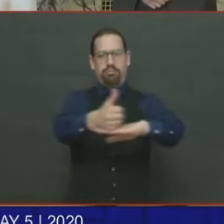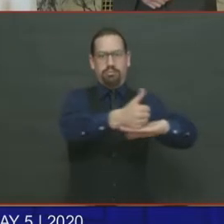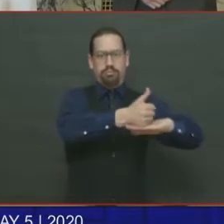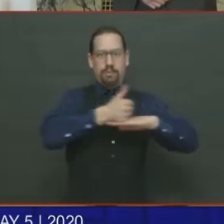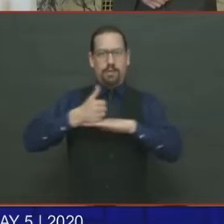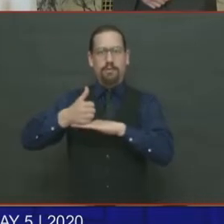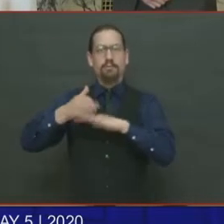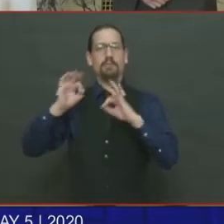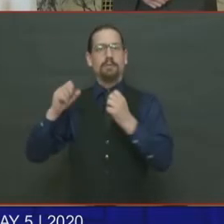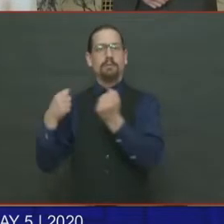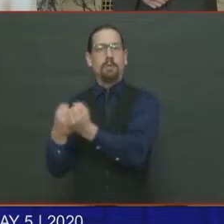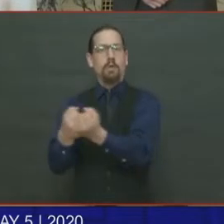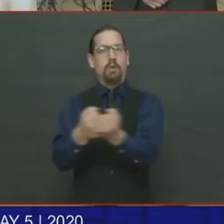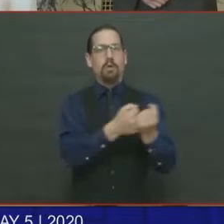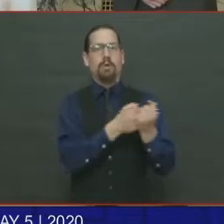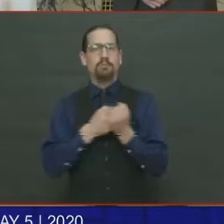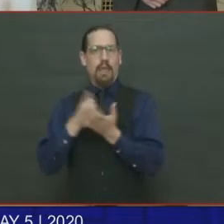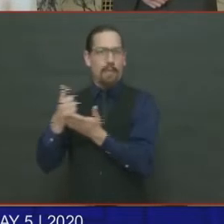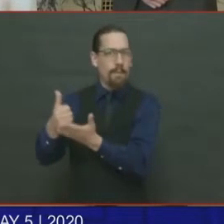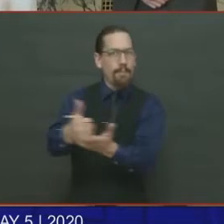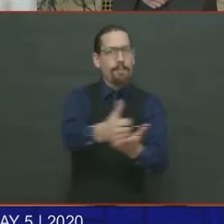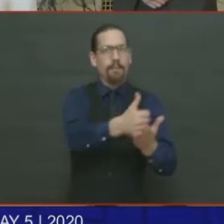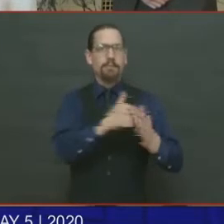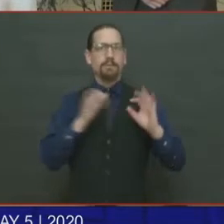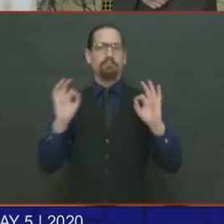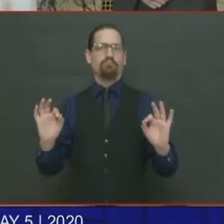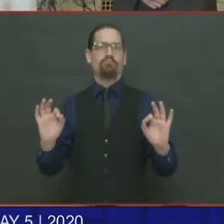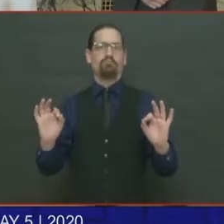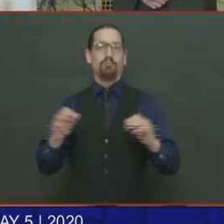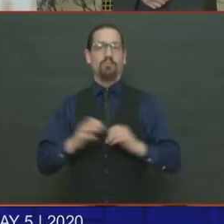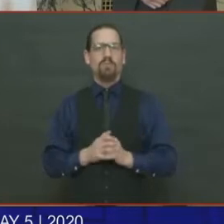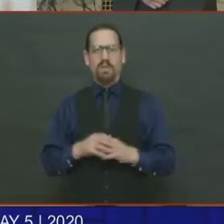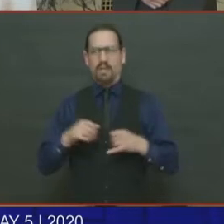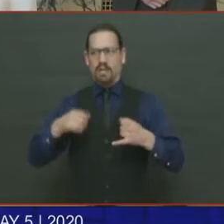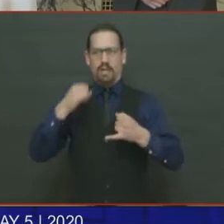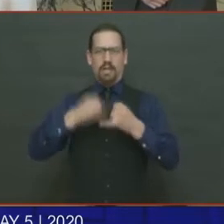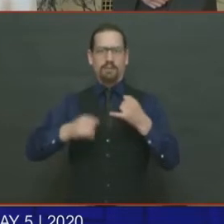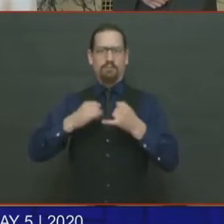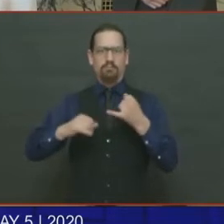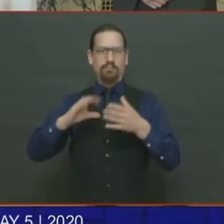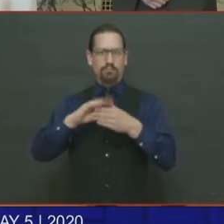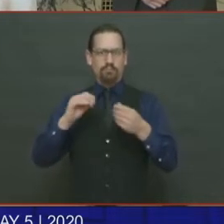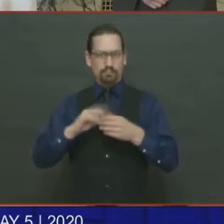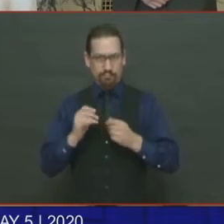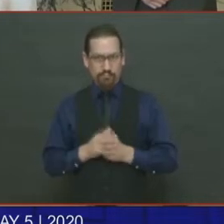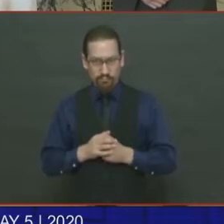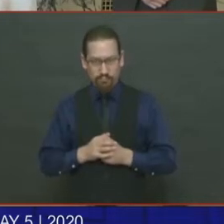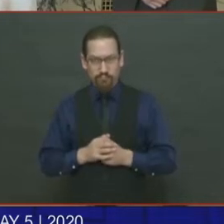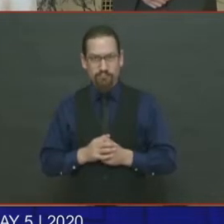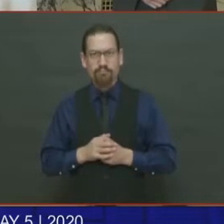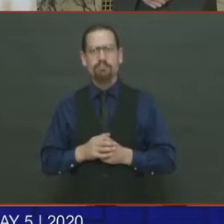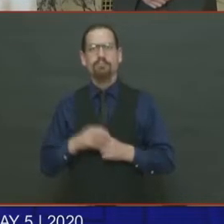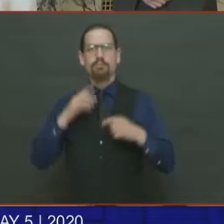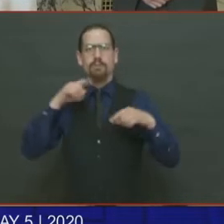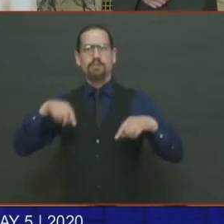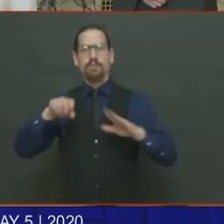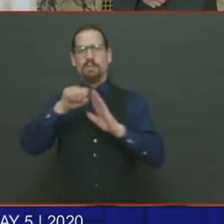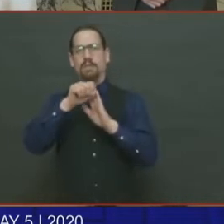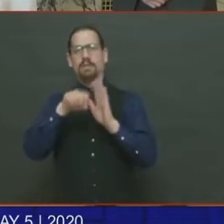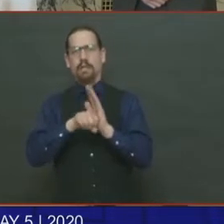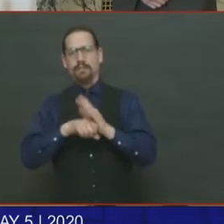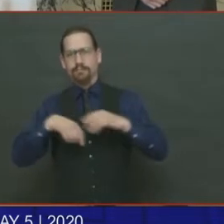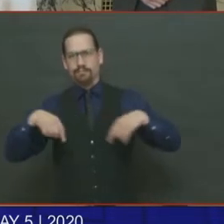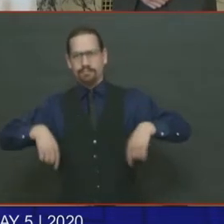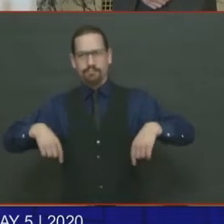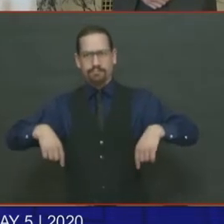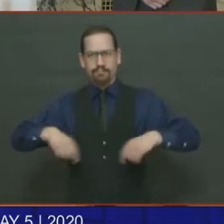Lastly, I want to make a note about state government, back on this theme of what's opening in phase one, what can we expect,